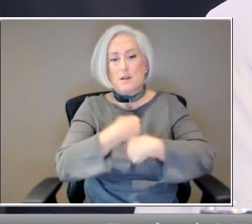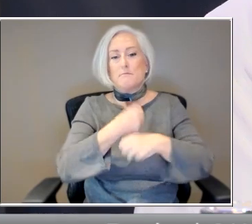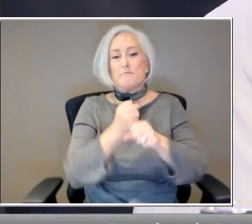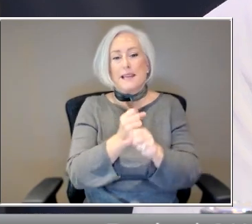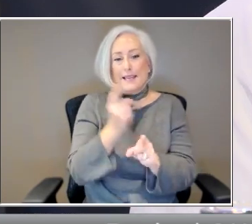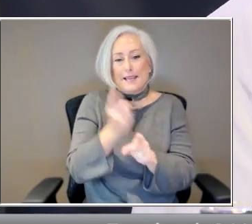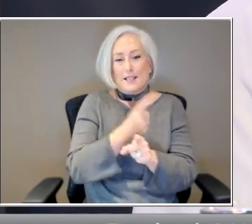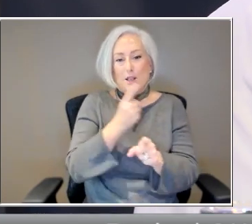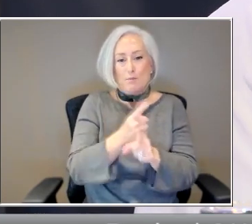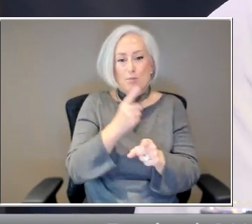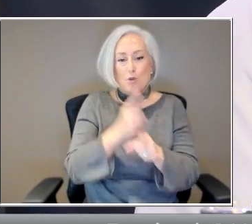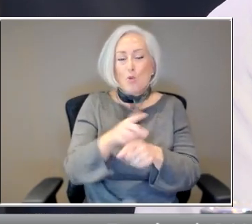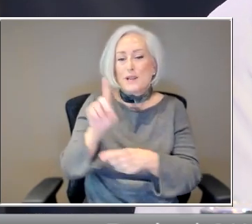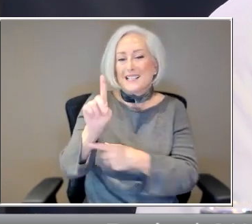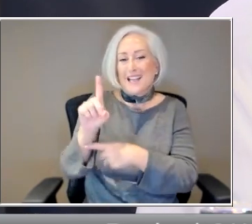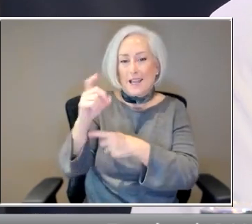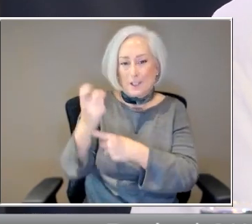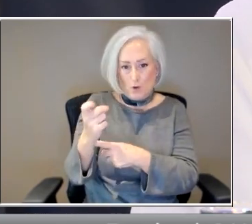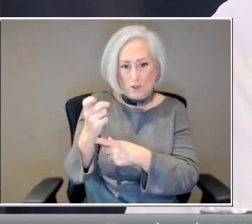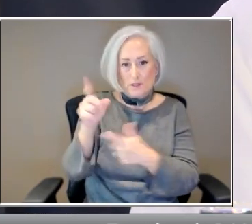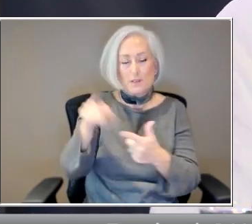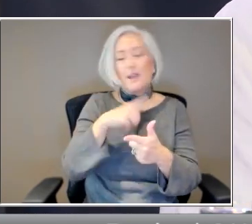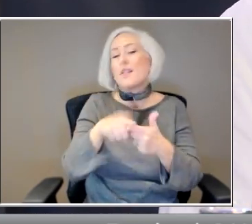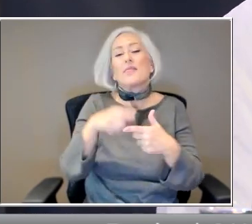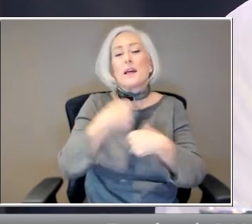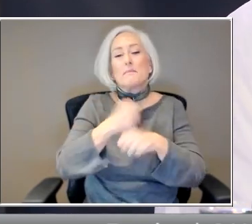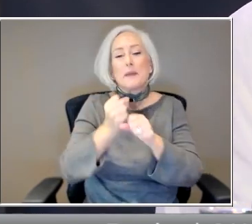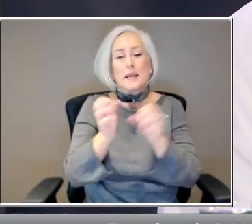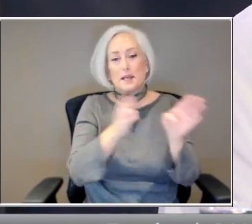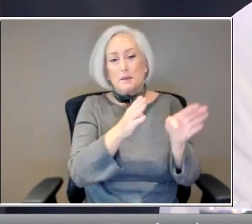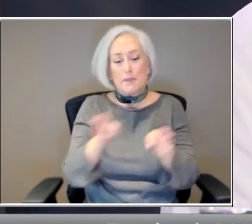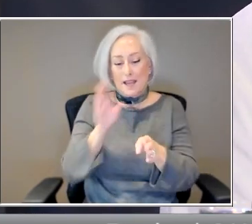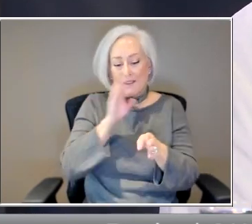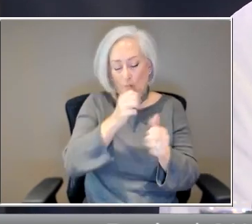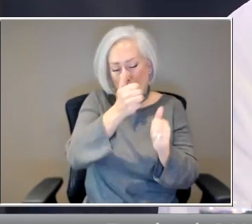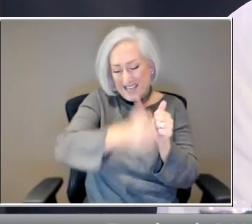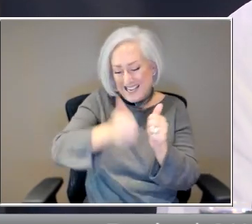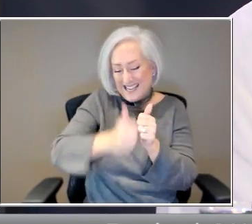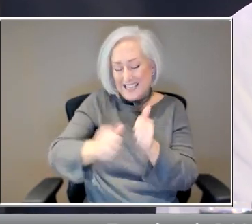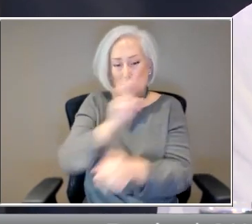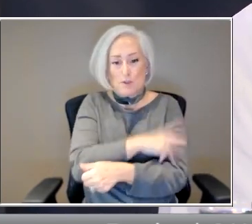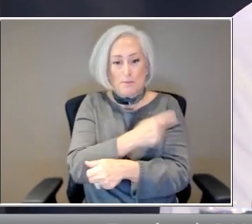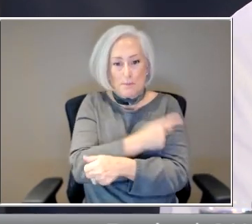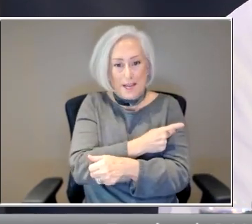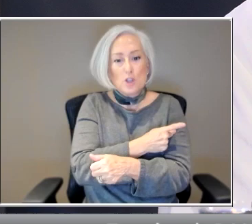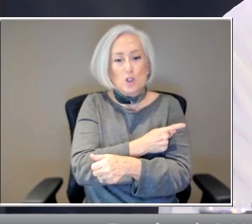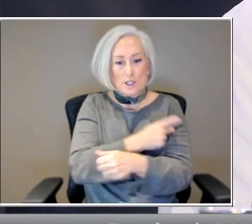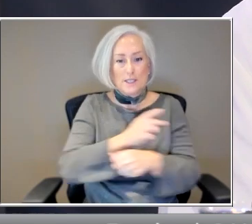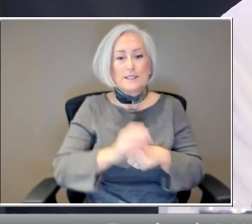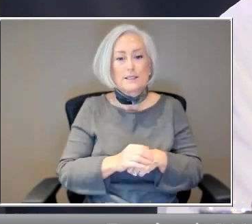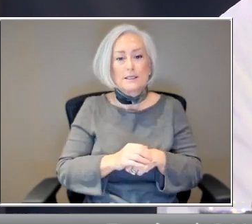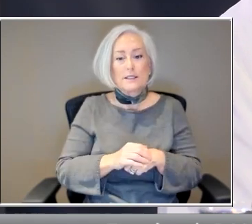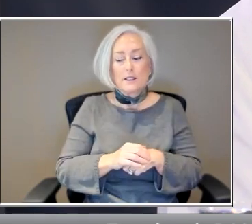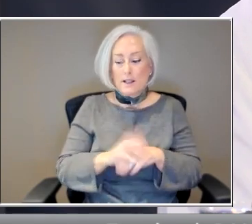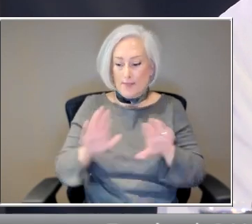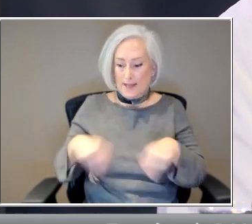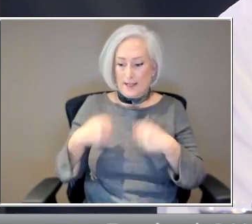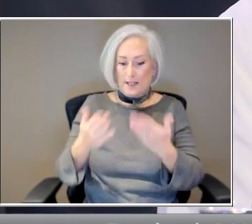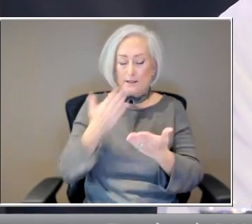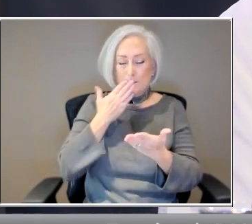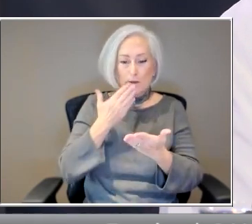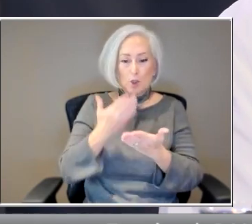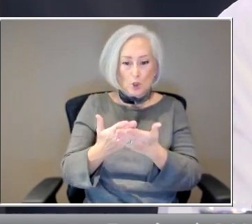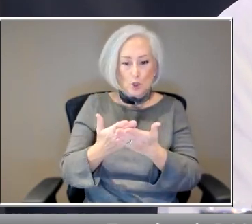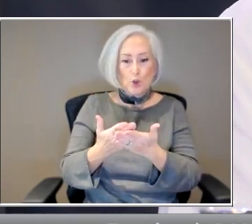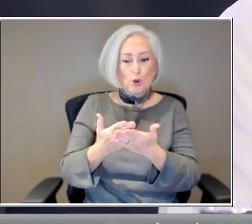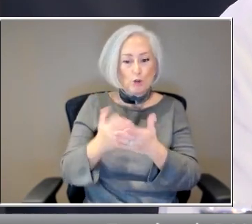that makes sense for each individual patient that gives them a good circulation right then as a baby, but also sets them up for success in the